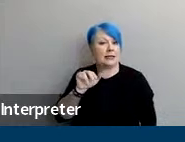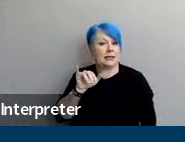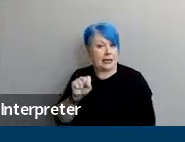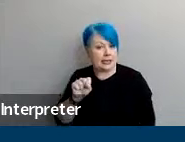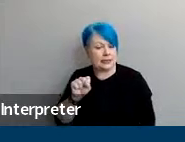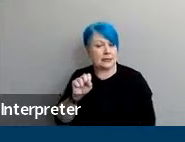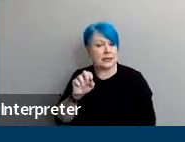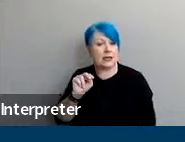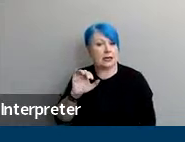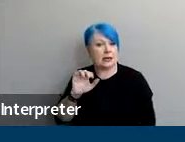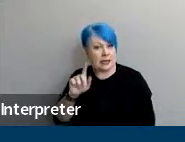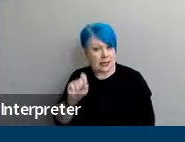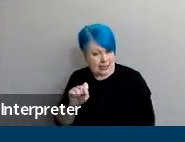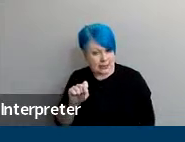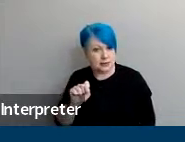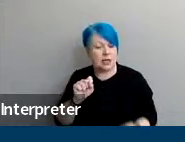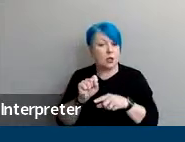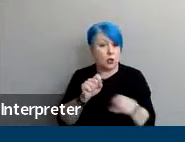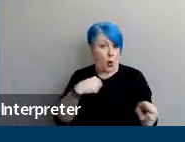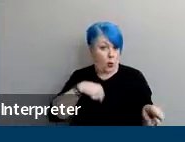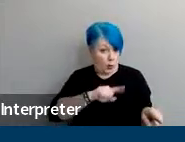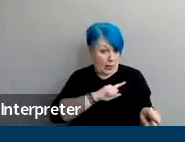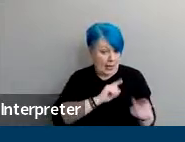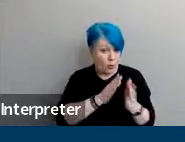have them do some of their on-site,